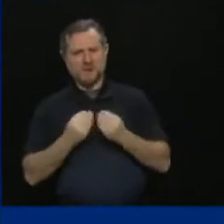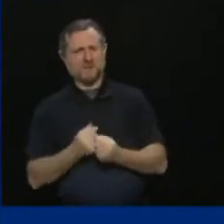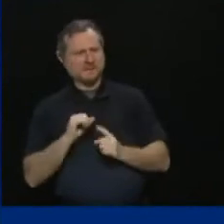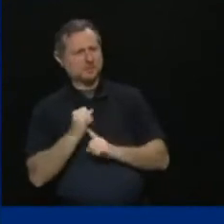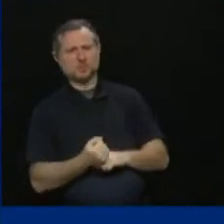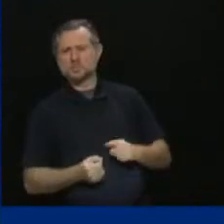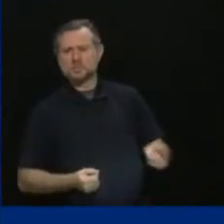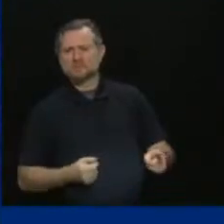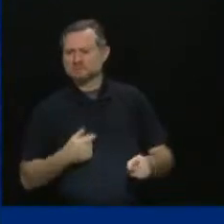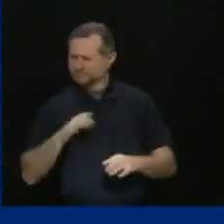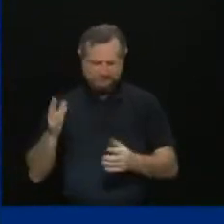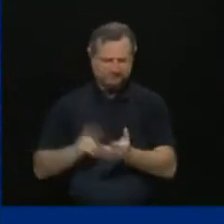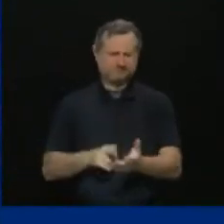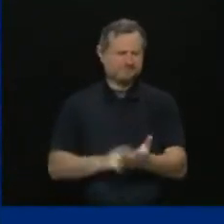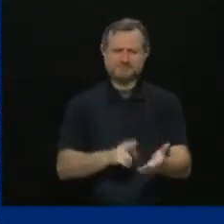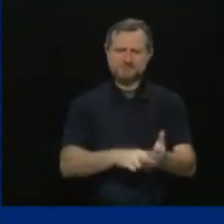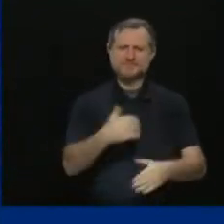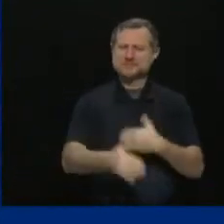the fact that right now,